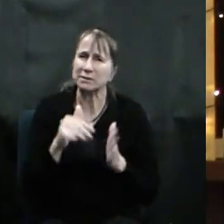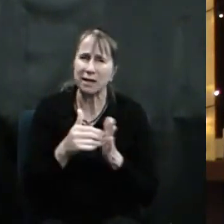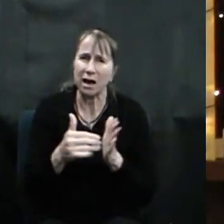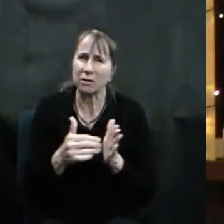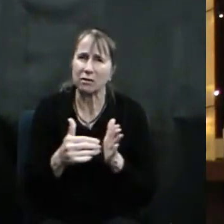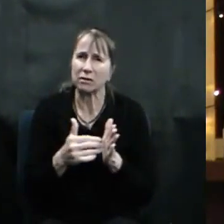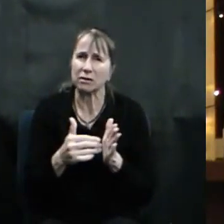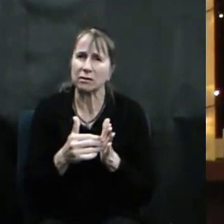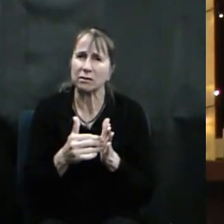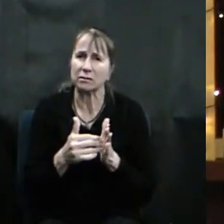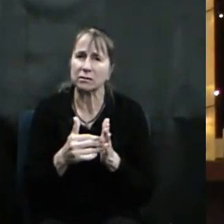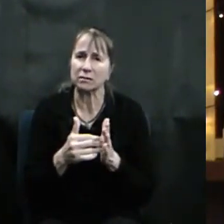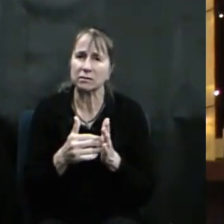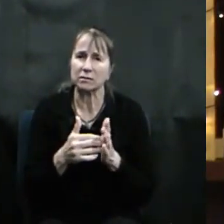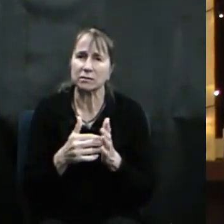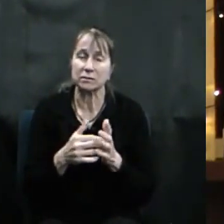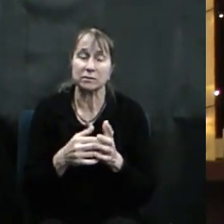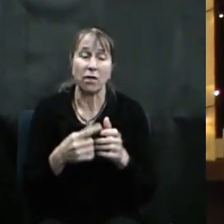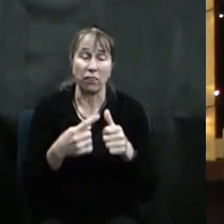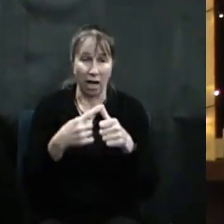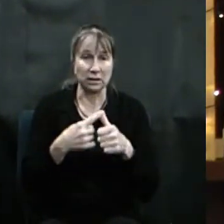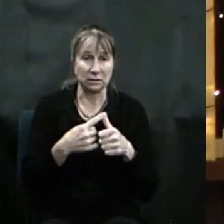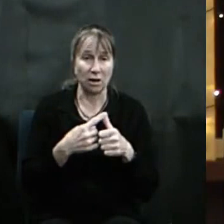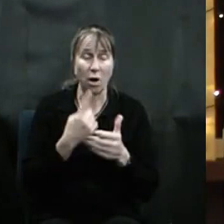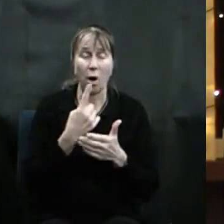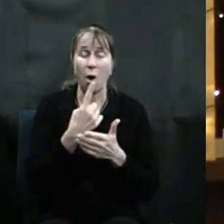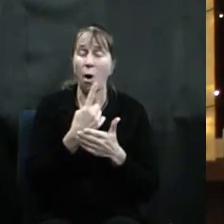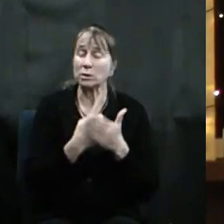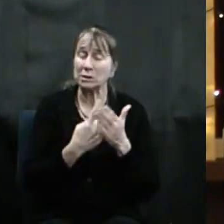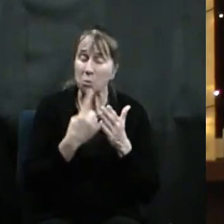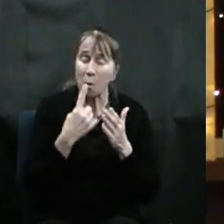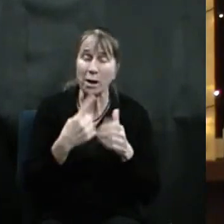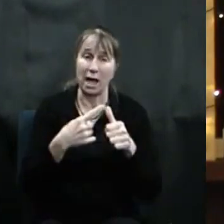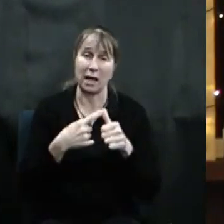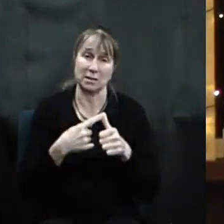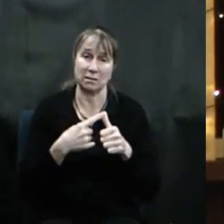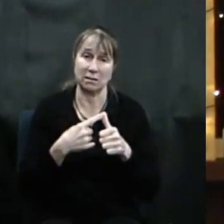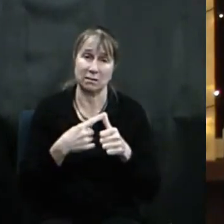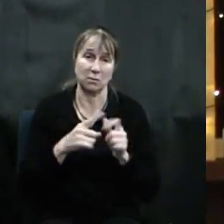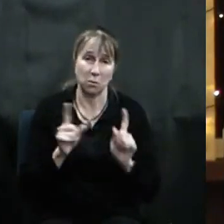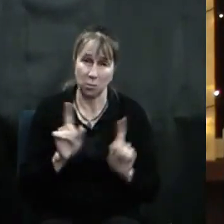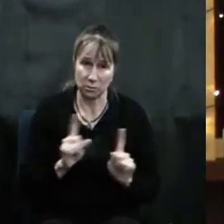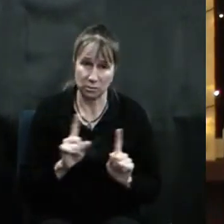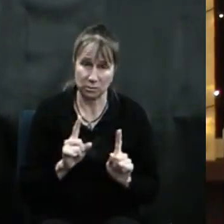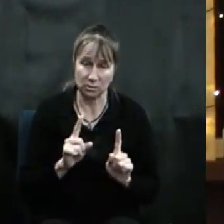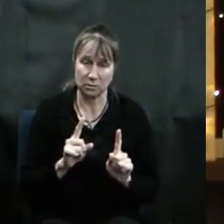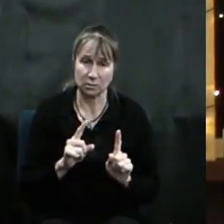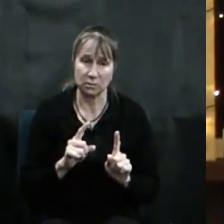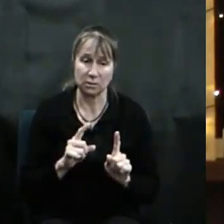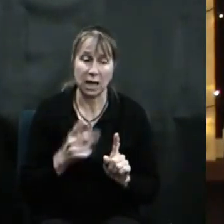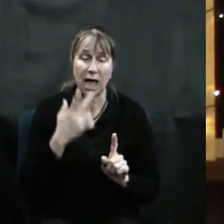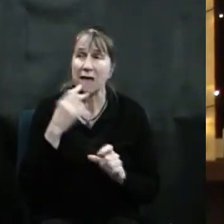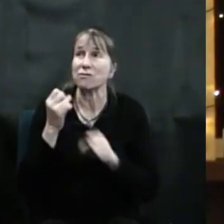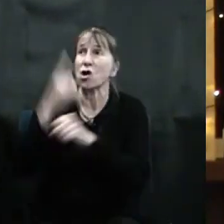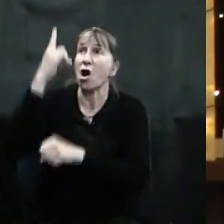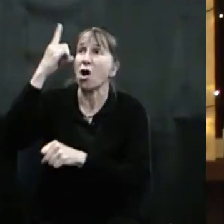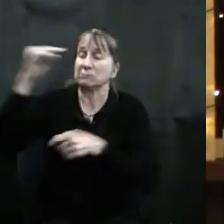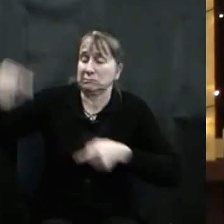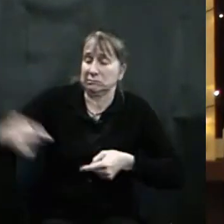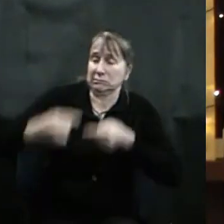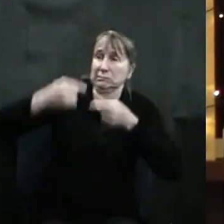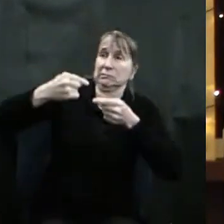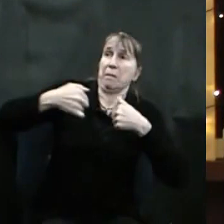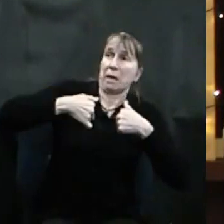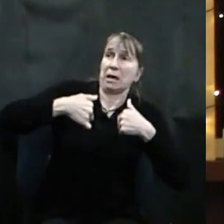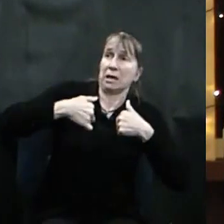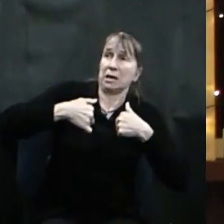An answer, the only possible answer actually, which is a bit of a paradox. If God is against you, then